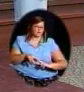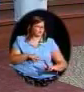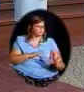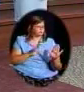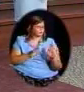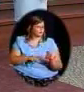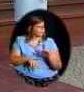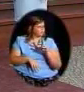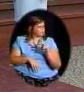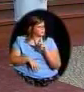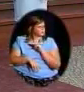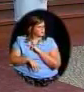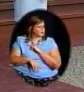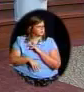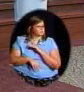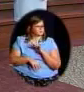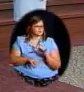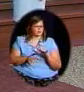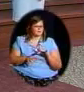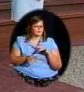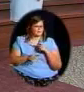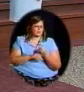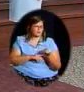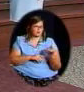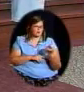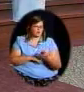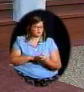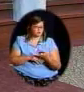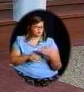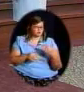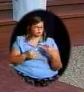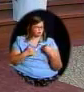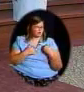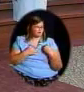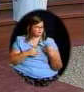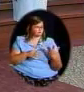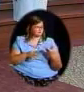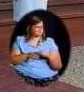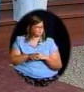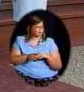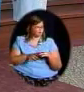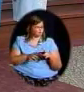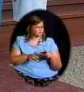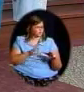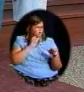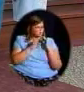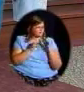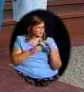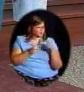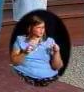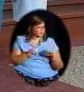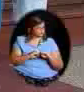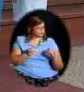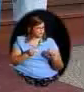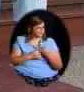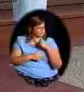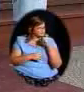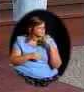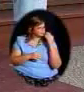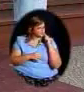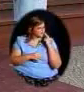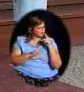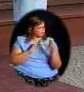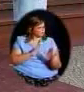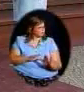personalities. And next summer, we're going to try and get some of them in the communications office because they sound like they were really great.